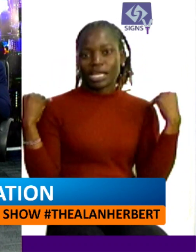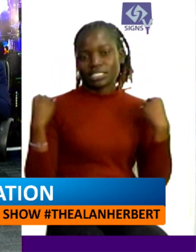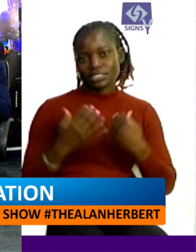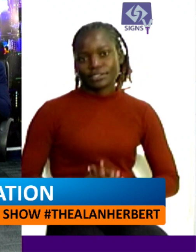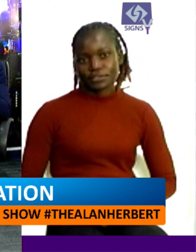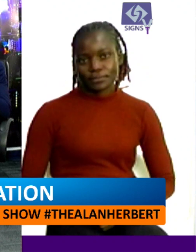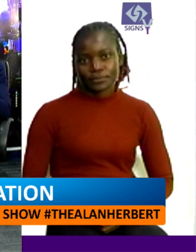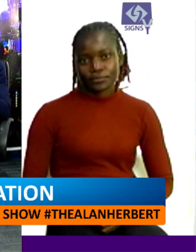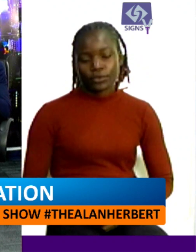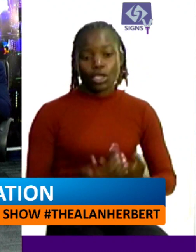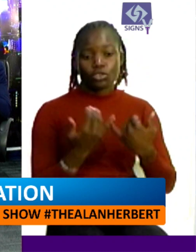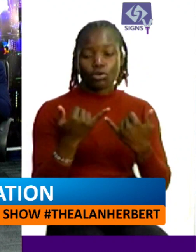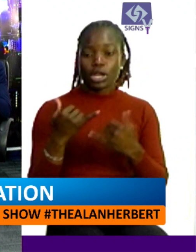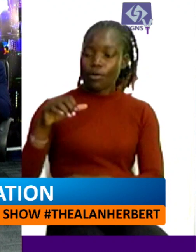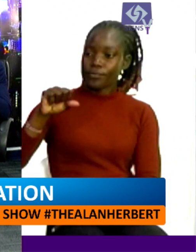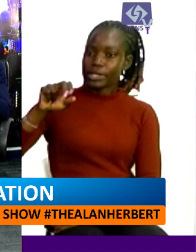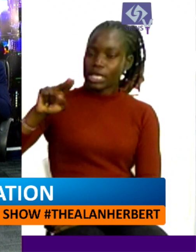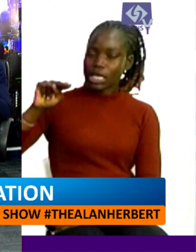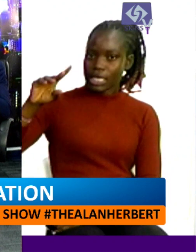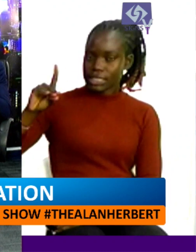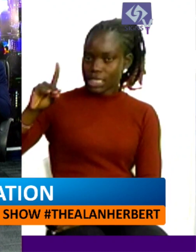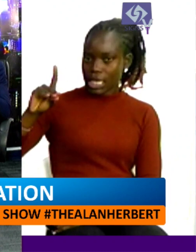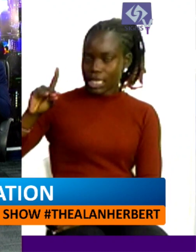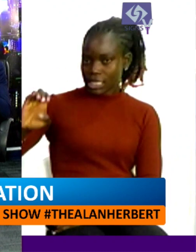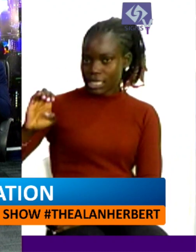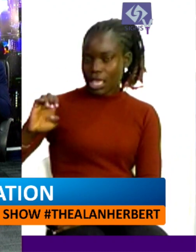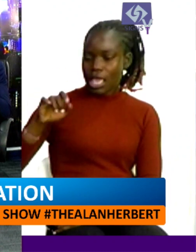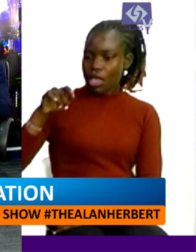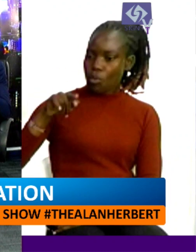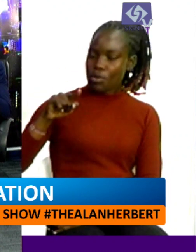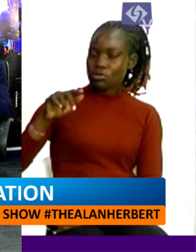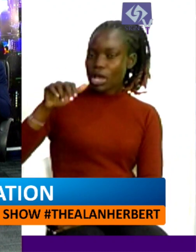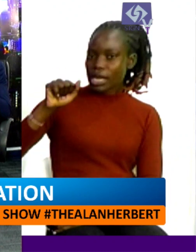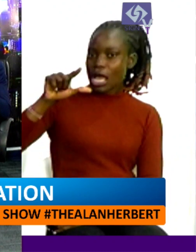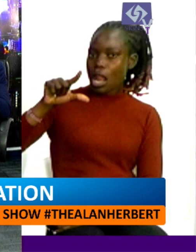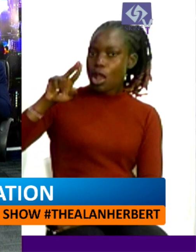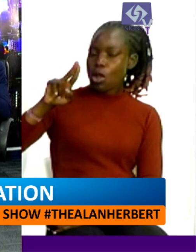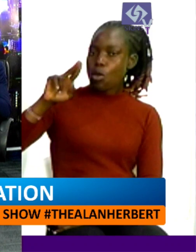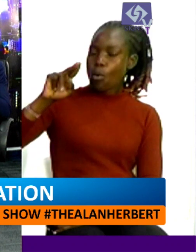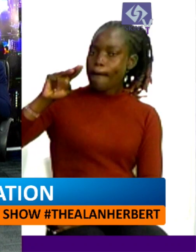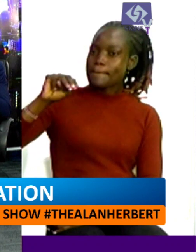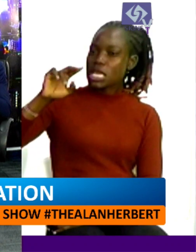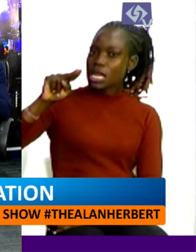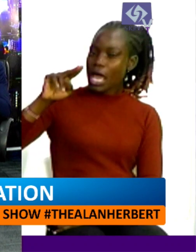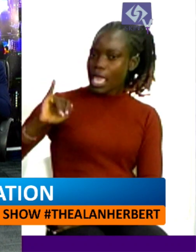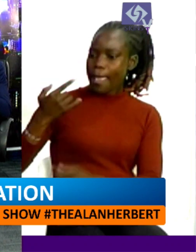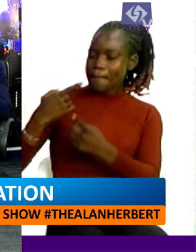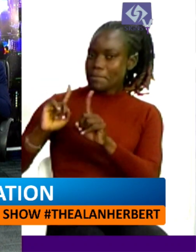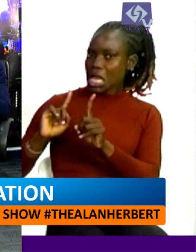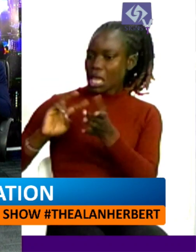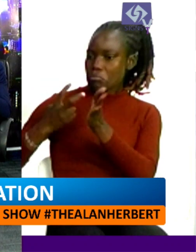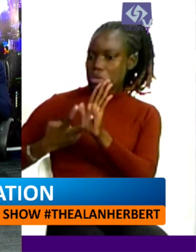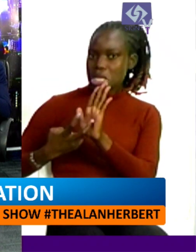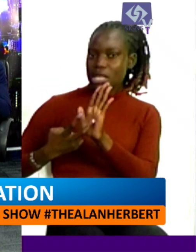and now Sande, you are an alumni right now. But then that does not mean that